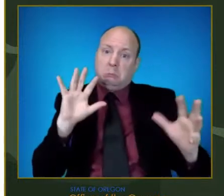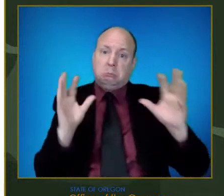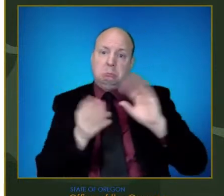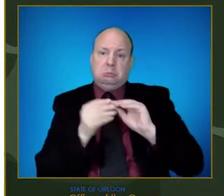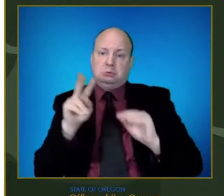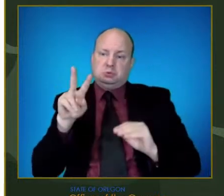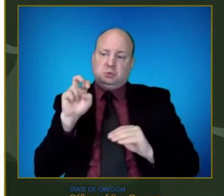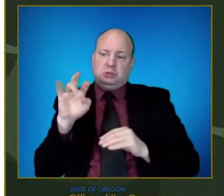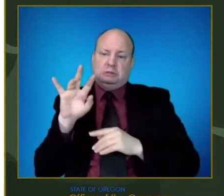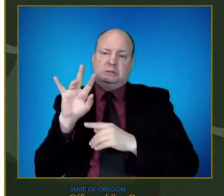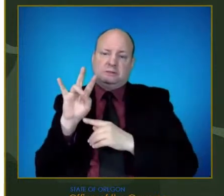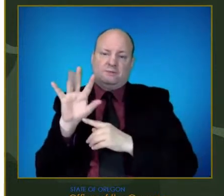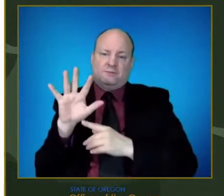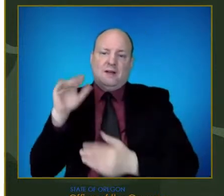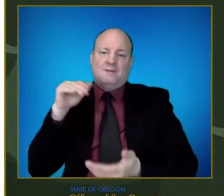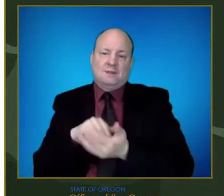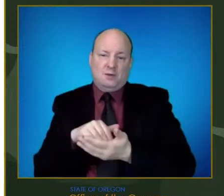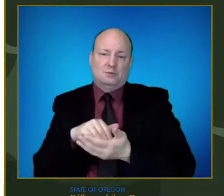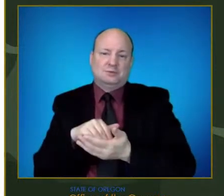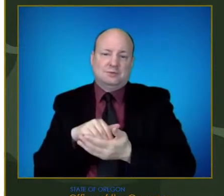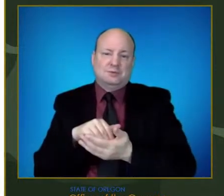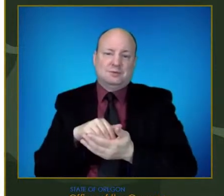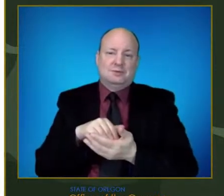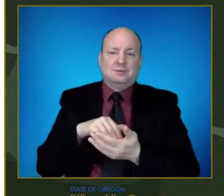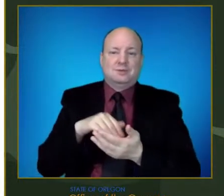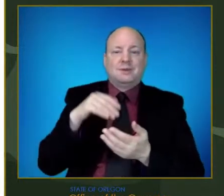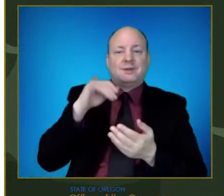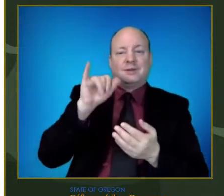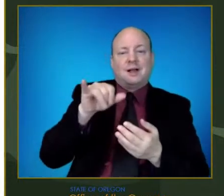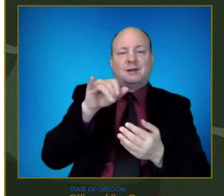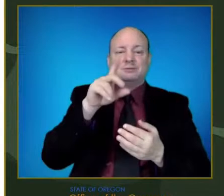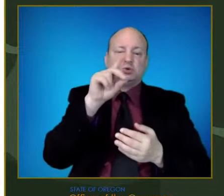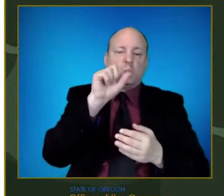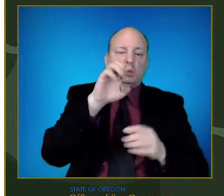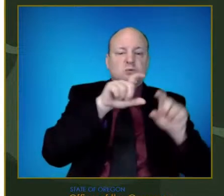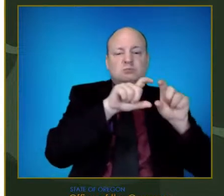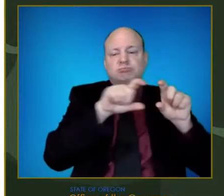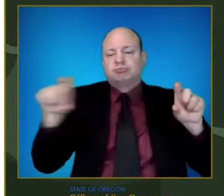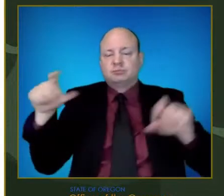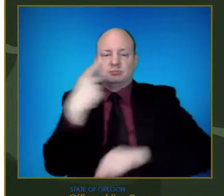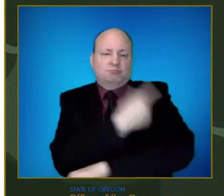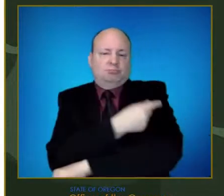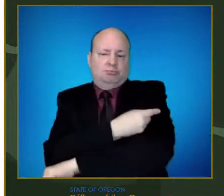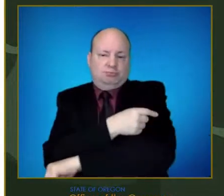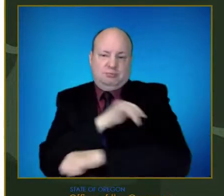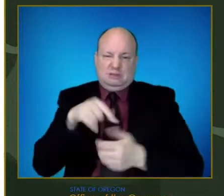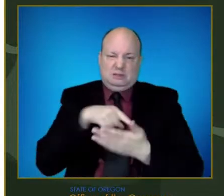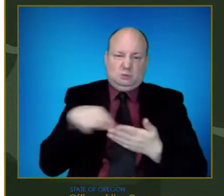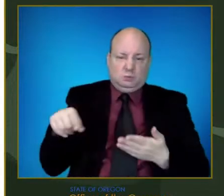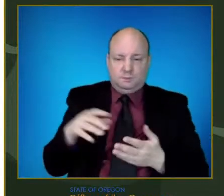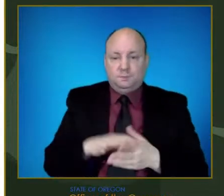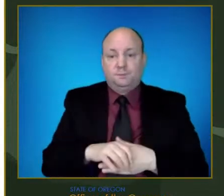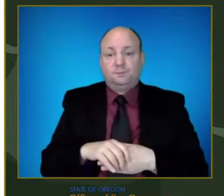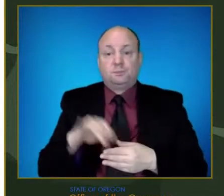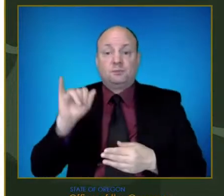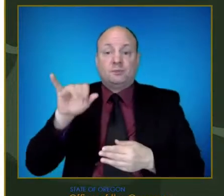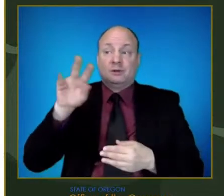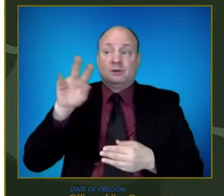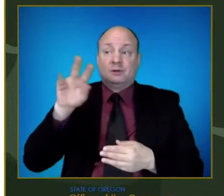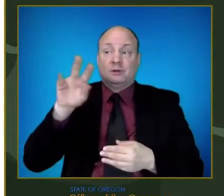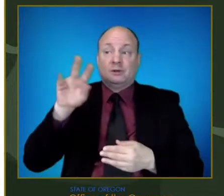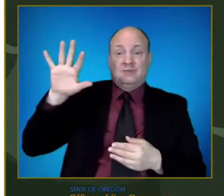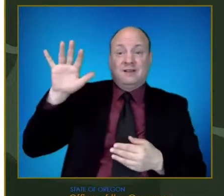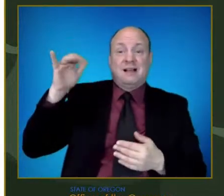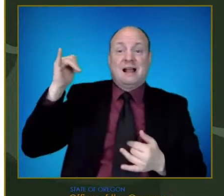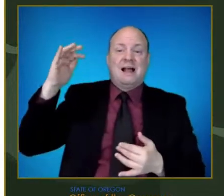week. However, we expect that total to drop back down to around 150,000 prime doses the following week